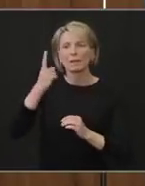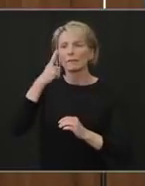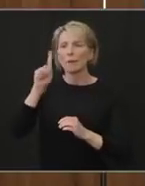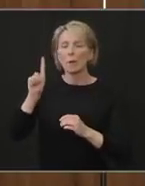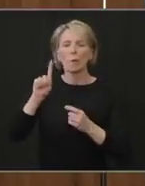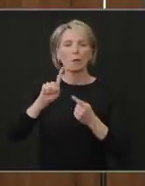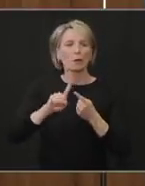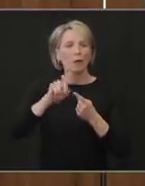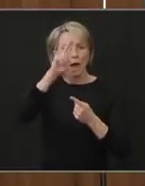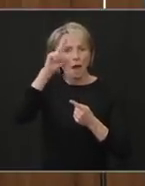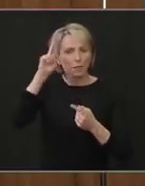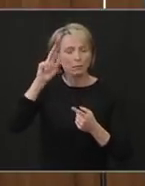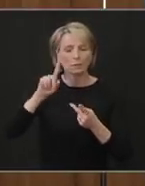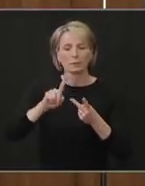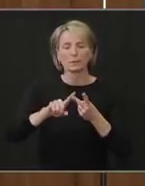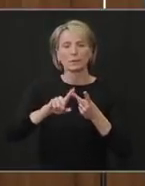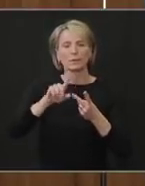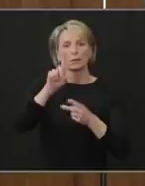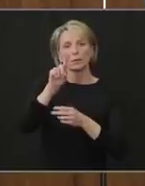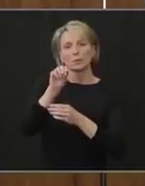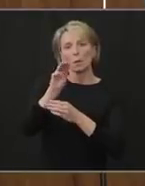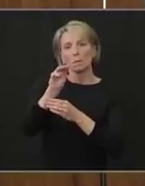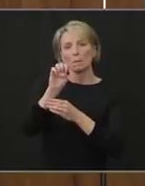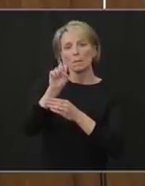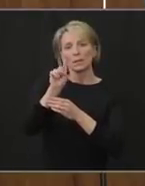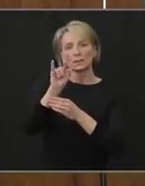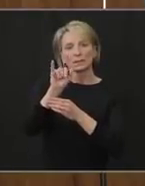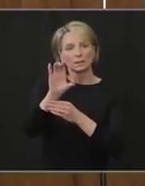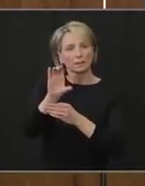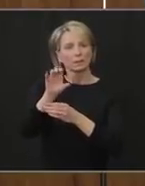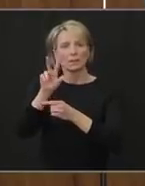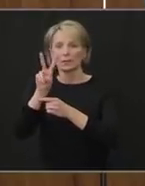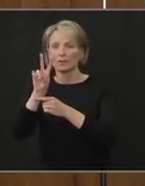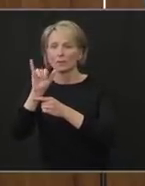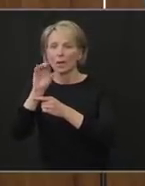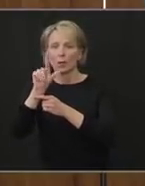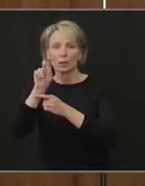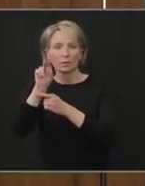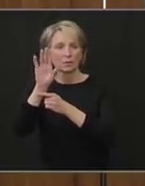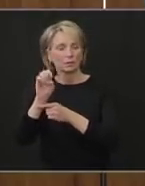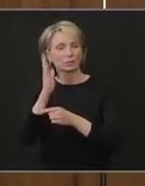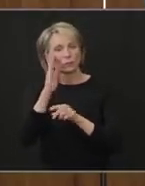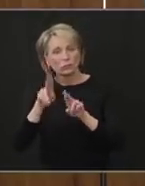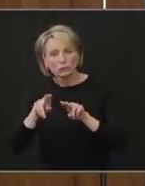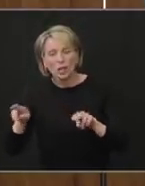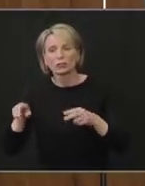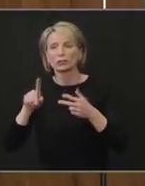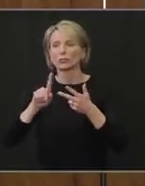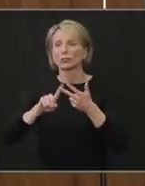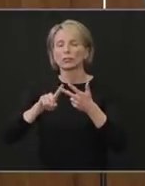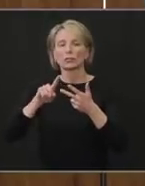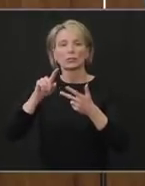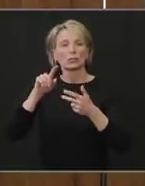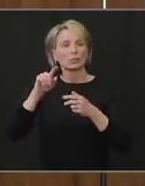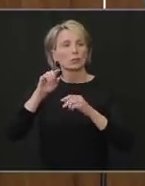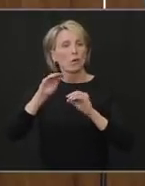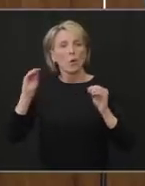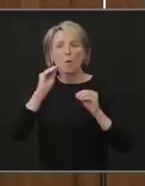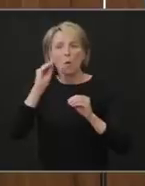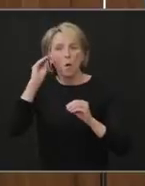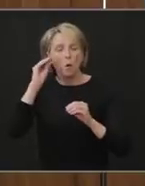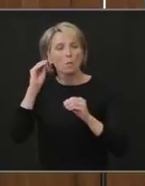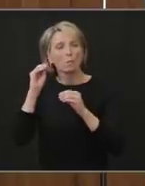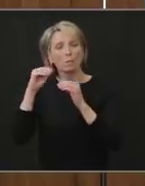shelters, homeless housing, all kinds of nonprofits across the state, as well as